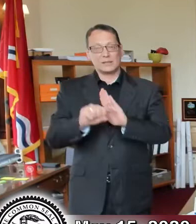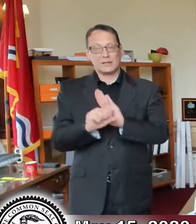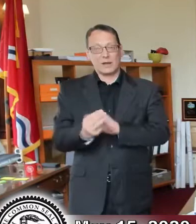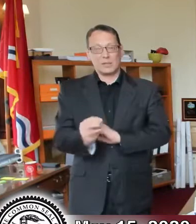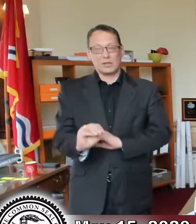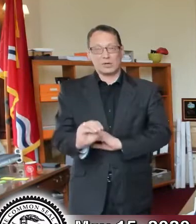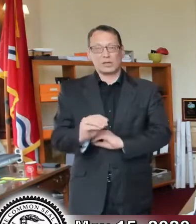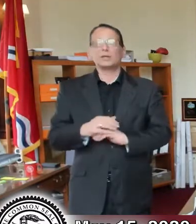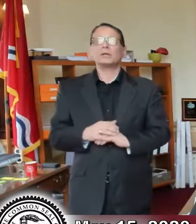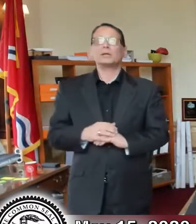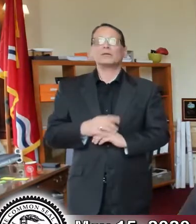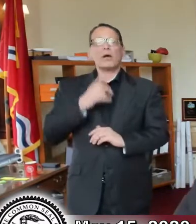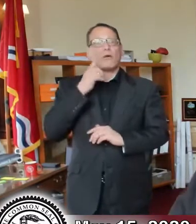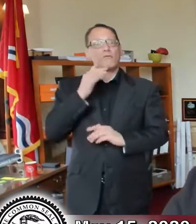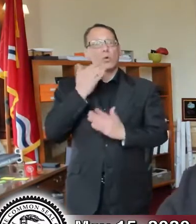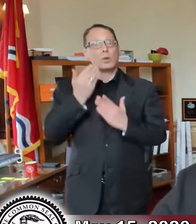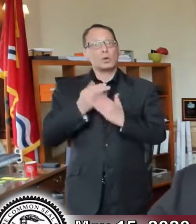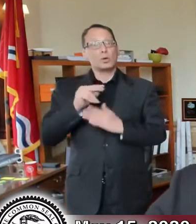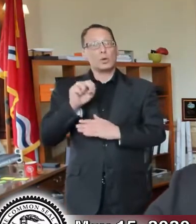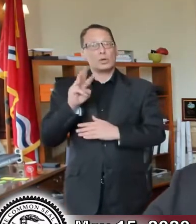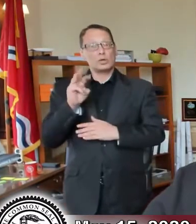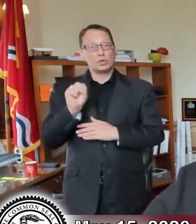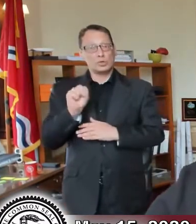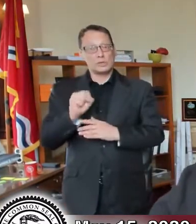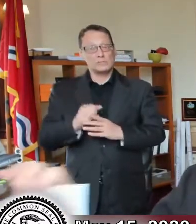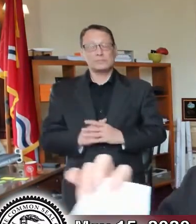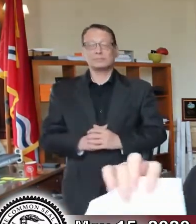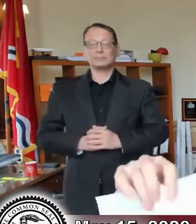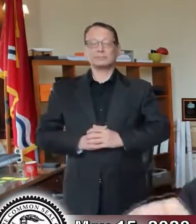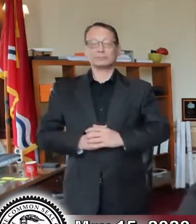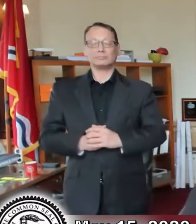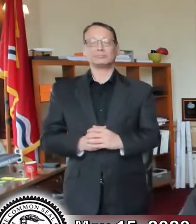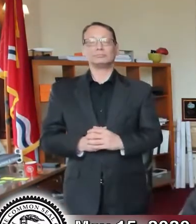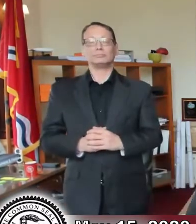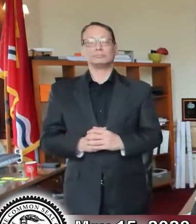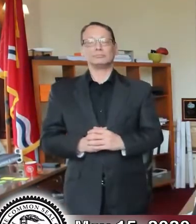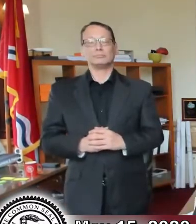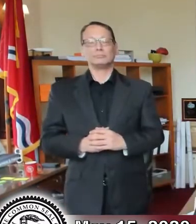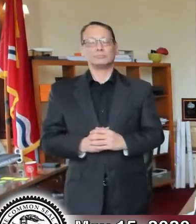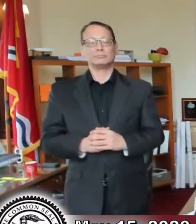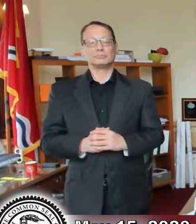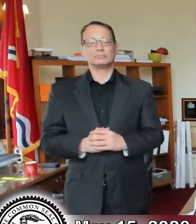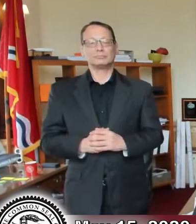On the good news front, though, the